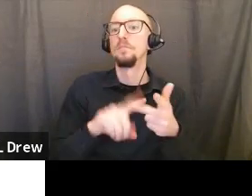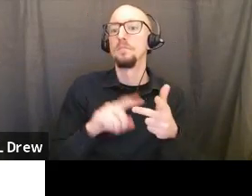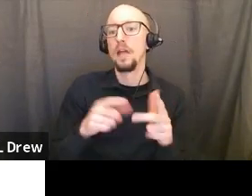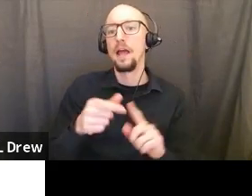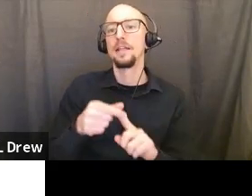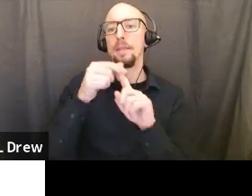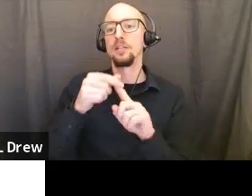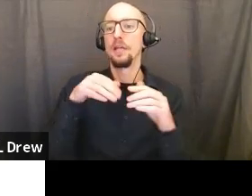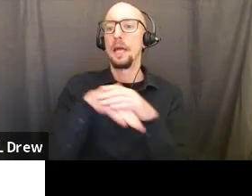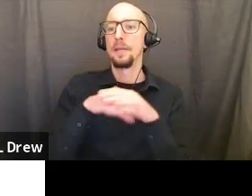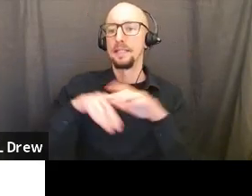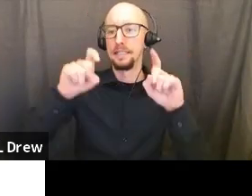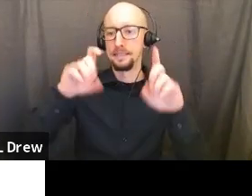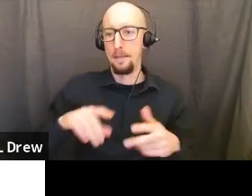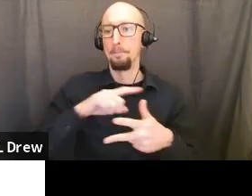exam.